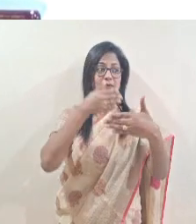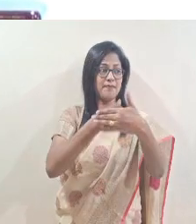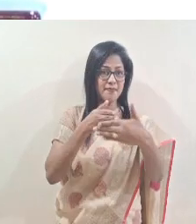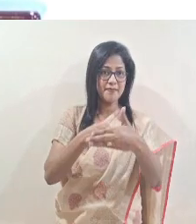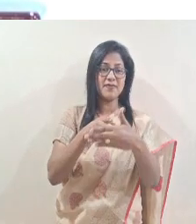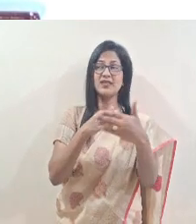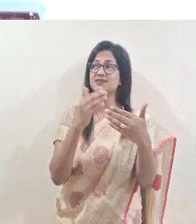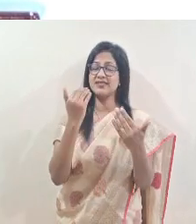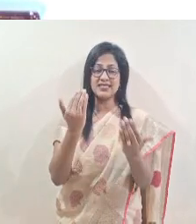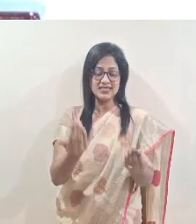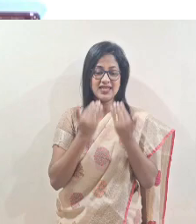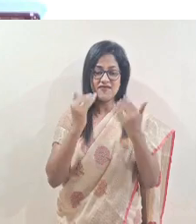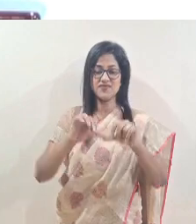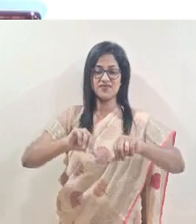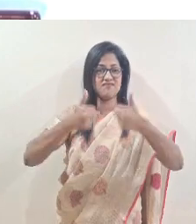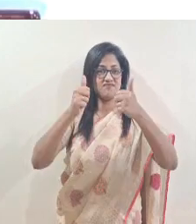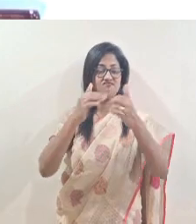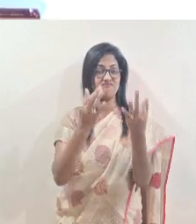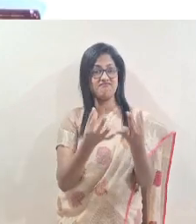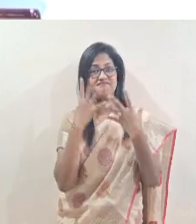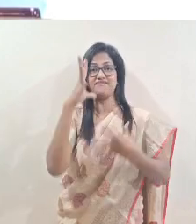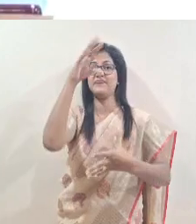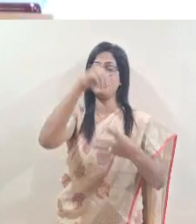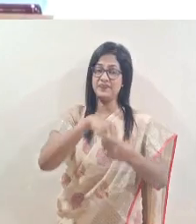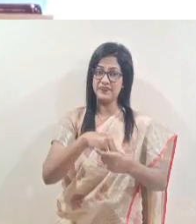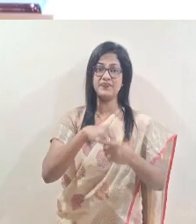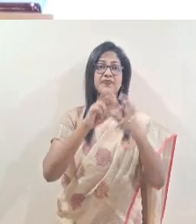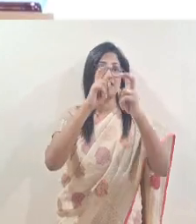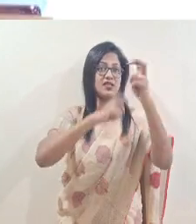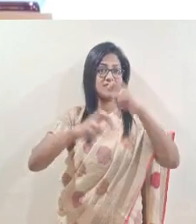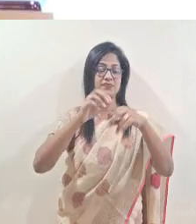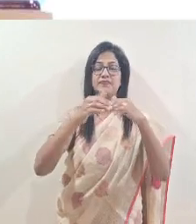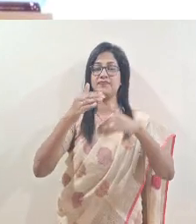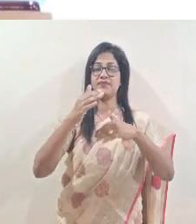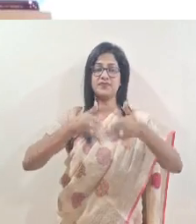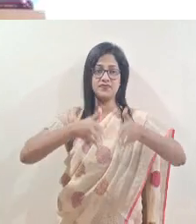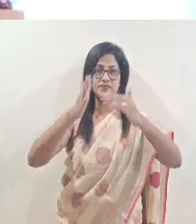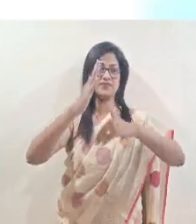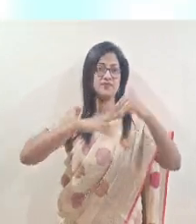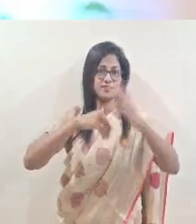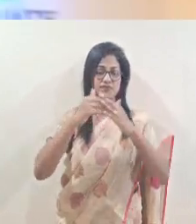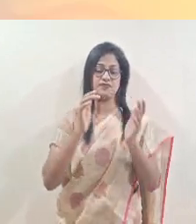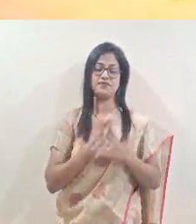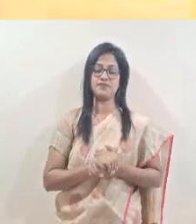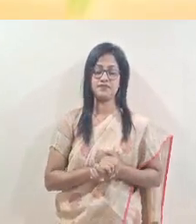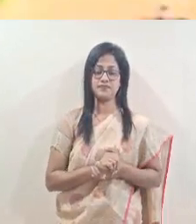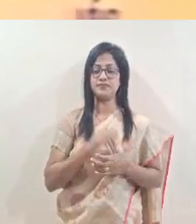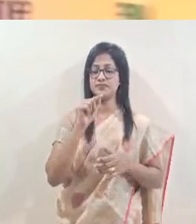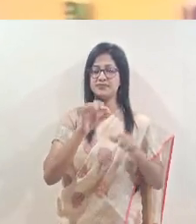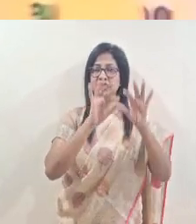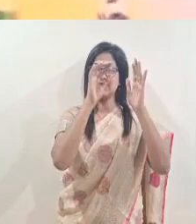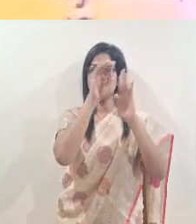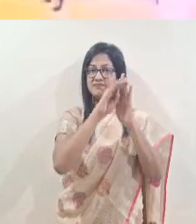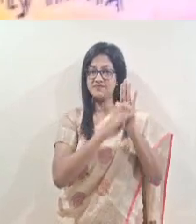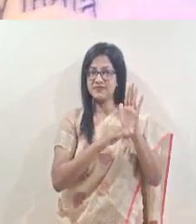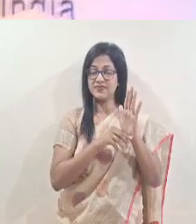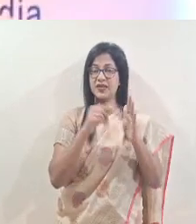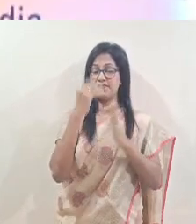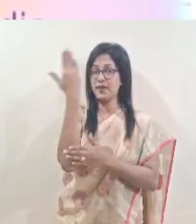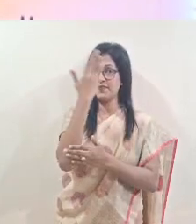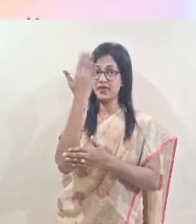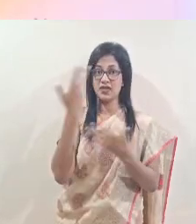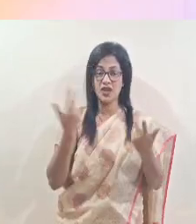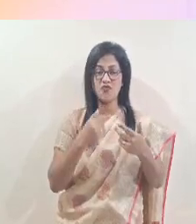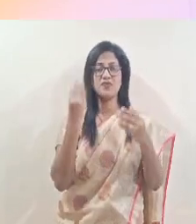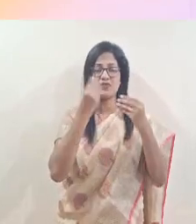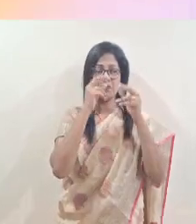from successfully integrating resilience in transportation infrastructure. So this is just an outline of my presentation. We will go